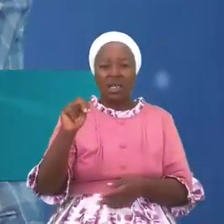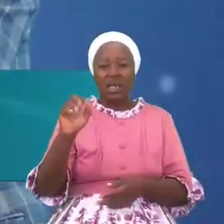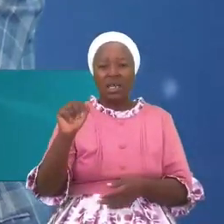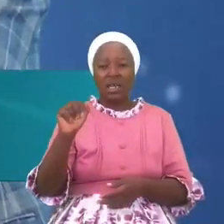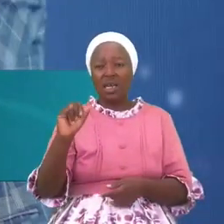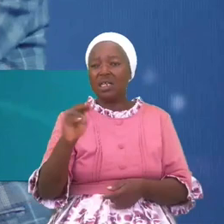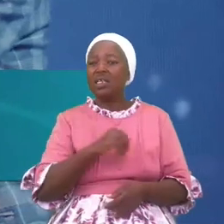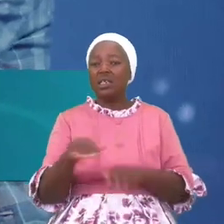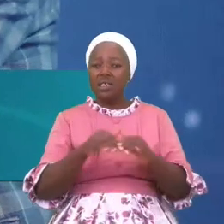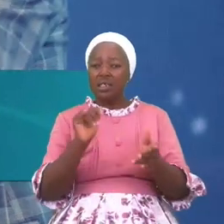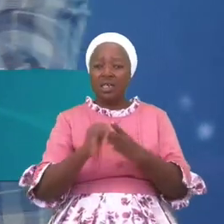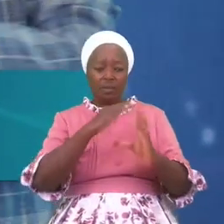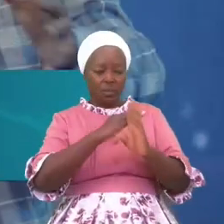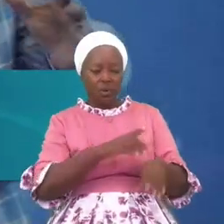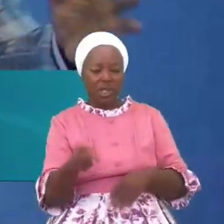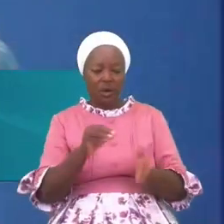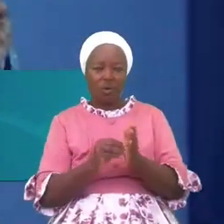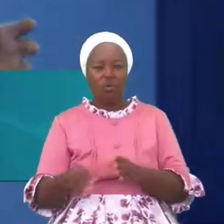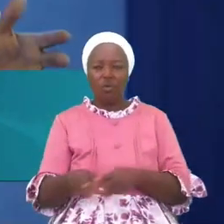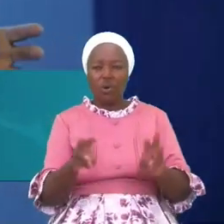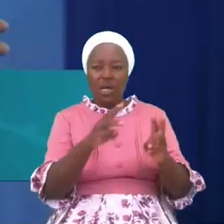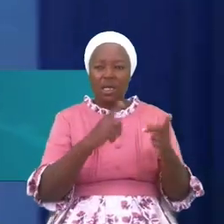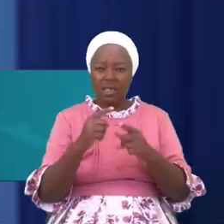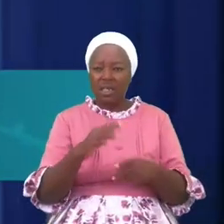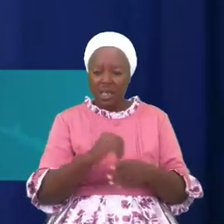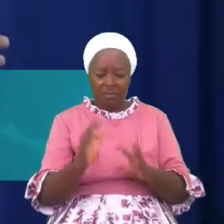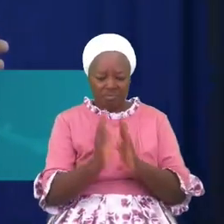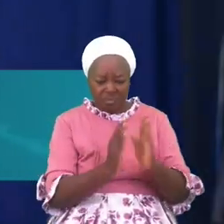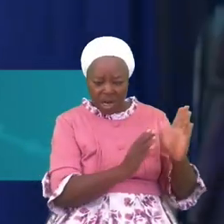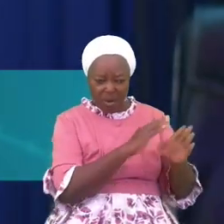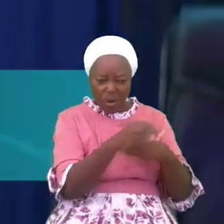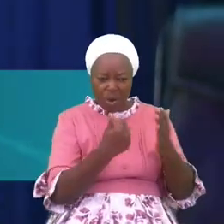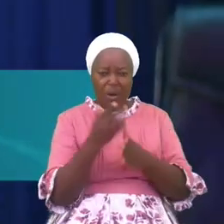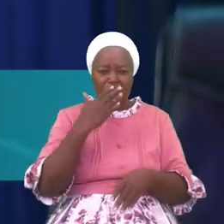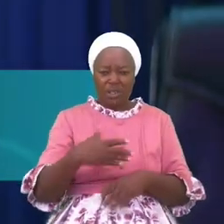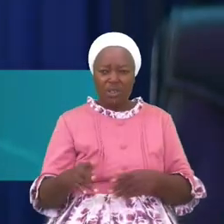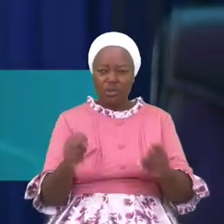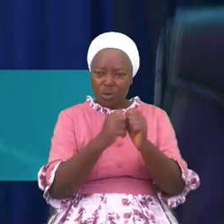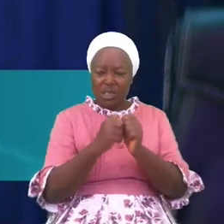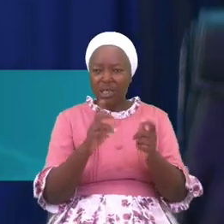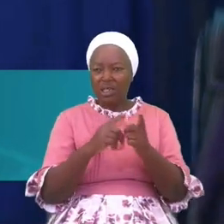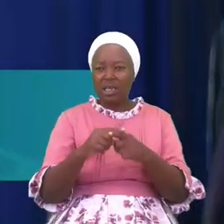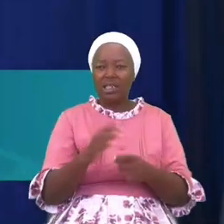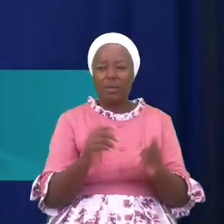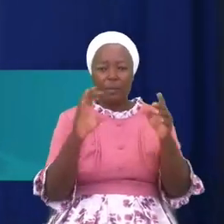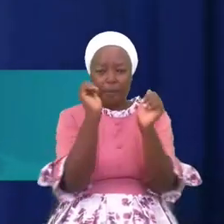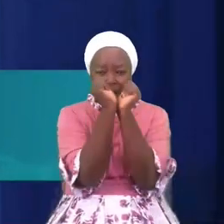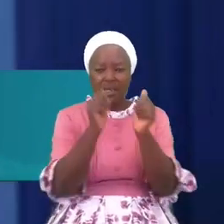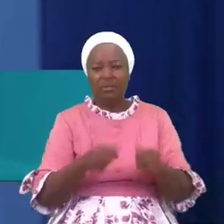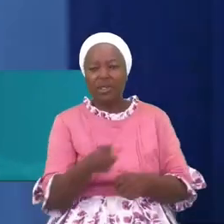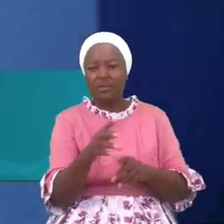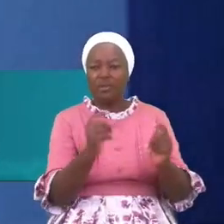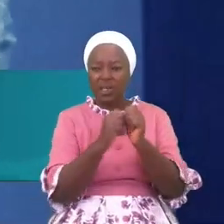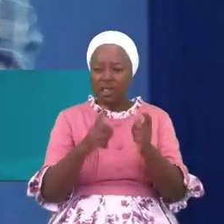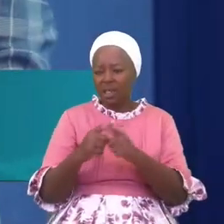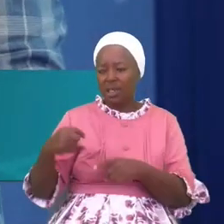had what were called conspiracy, and they bound themselves together, and they said, well, we'll not let Joshua and the people of Israel